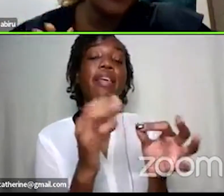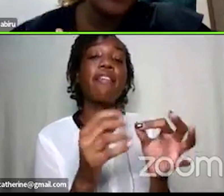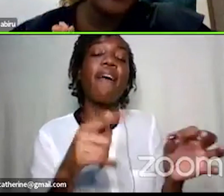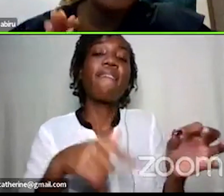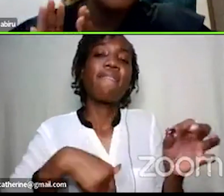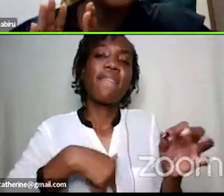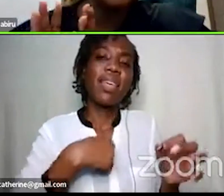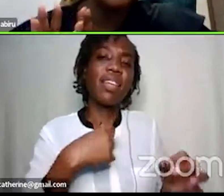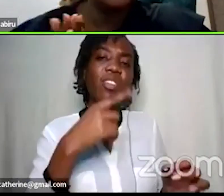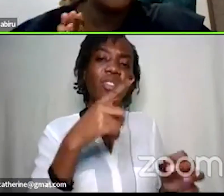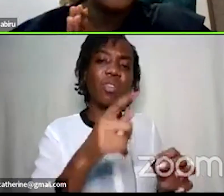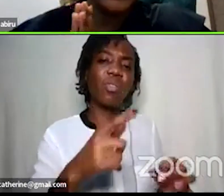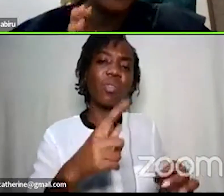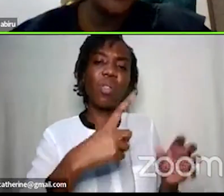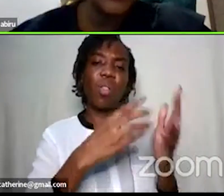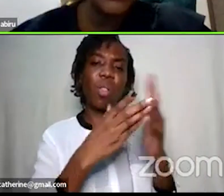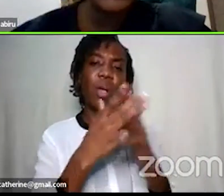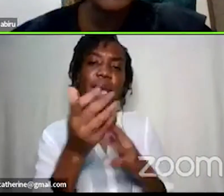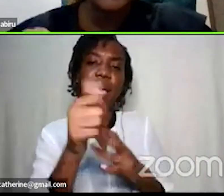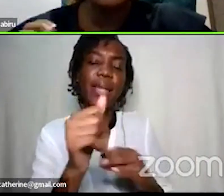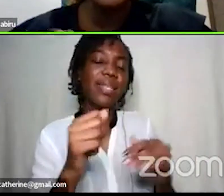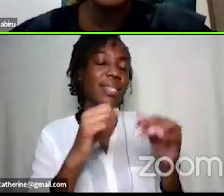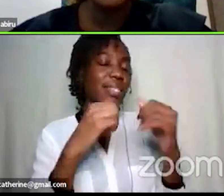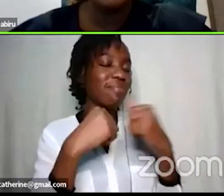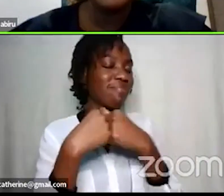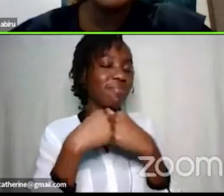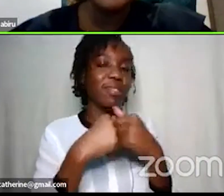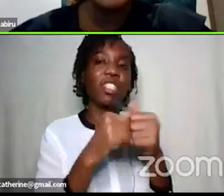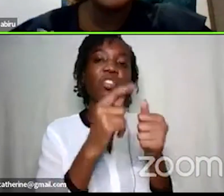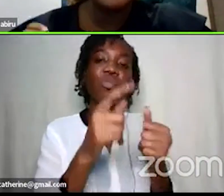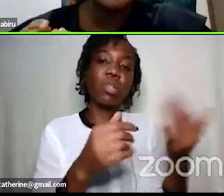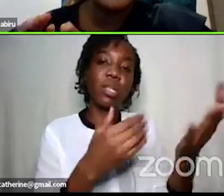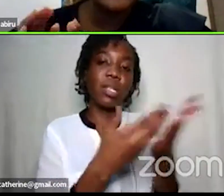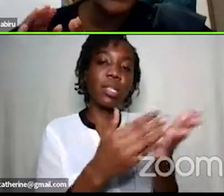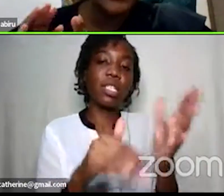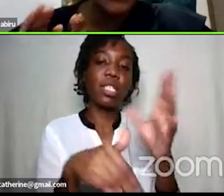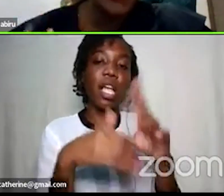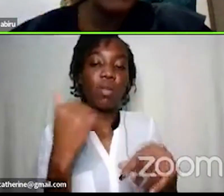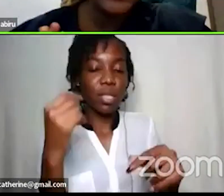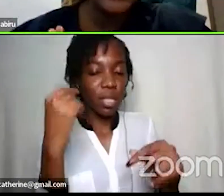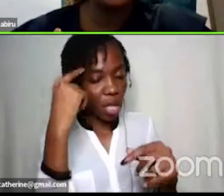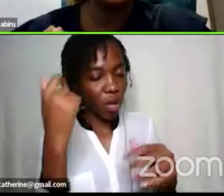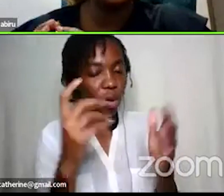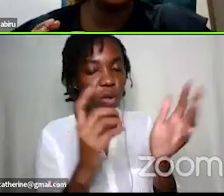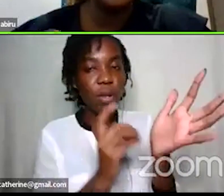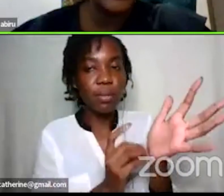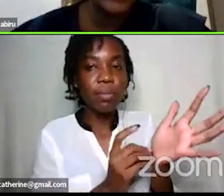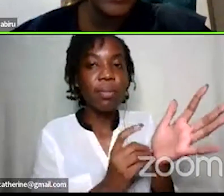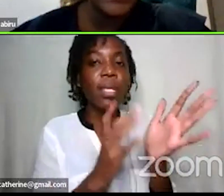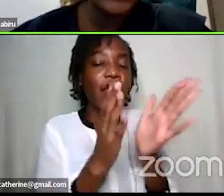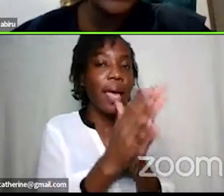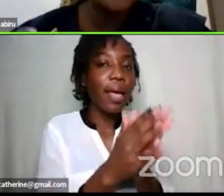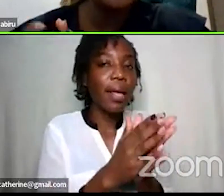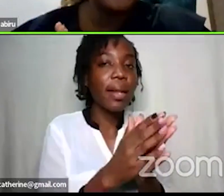any struggle, please reach out to a psychologist. I've seen somebody saying that it should be handled